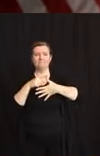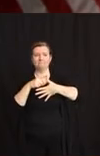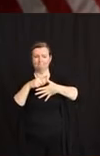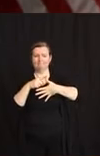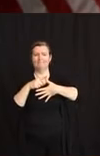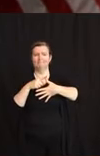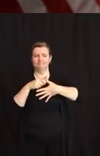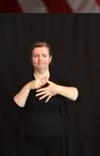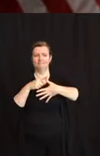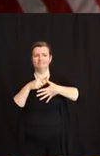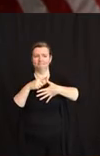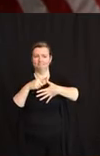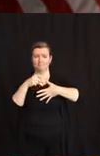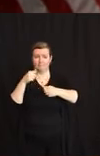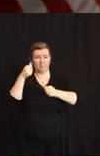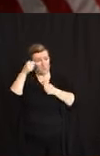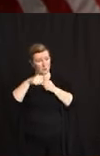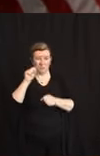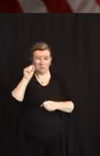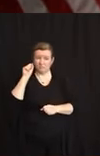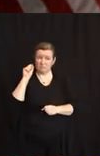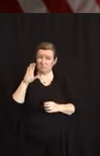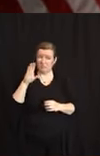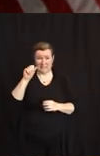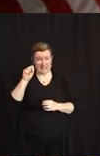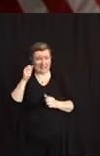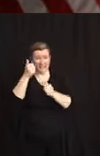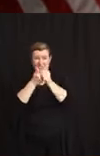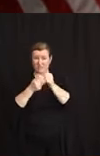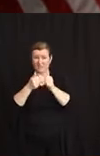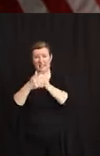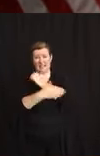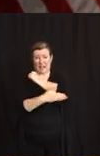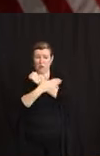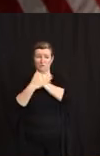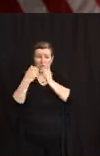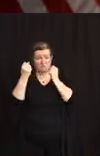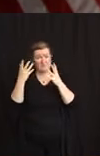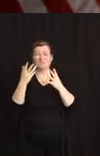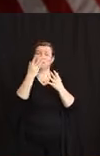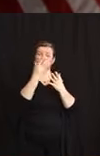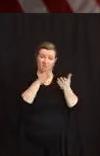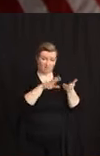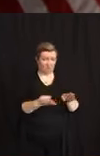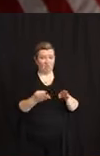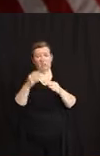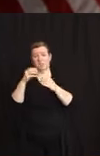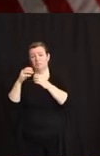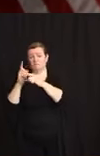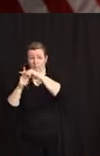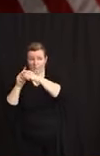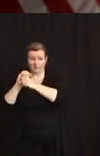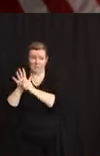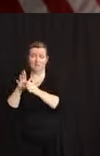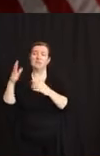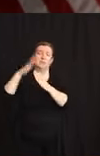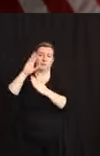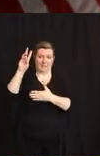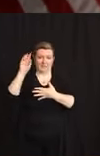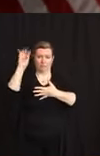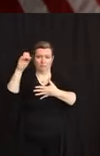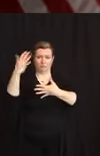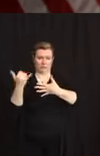are many cases in every county, and there are fatalities in every county. But the top 6 in terms of positives continue to be